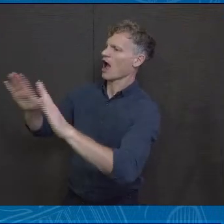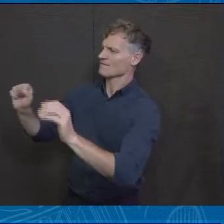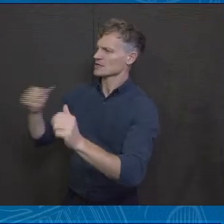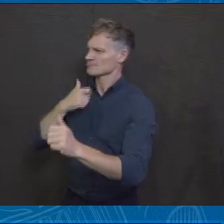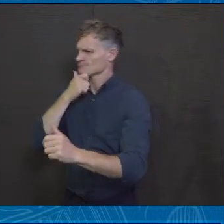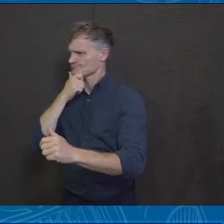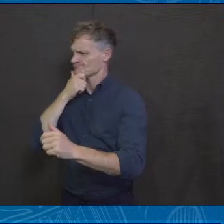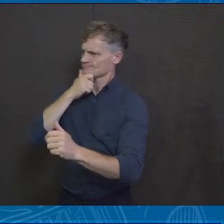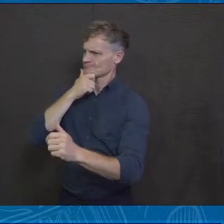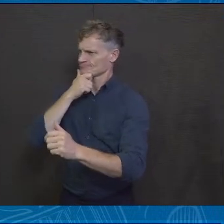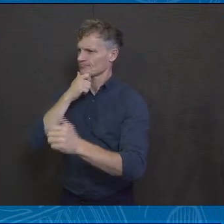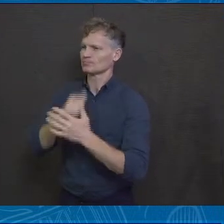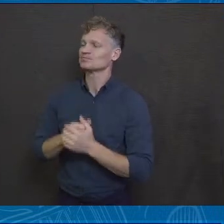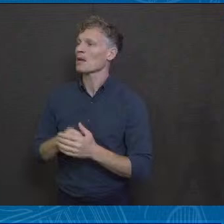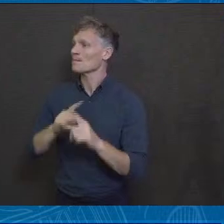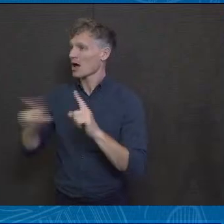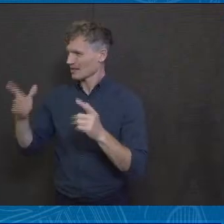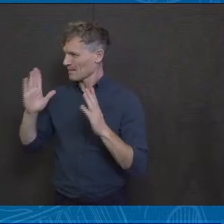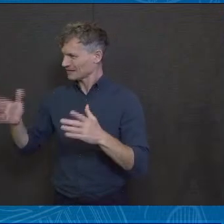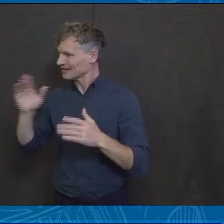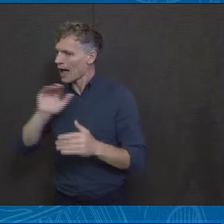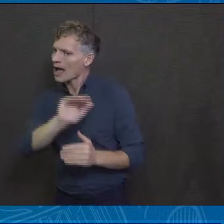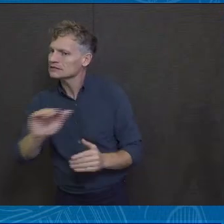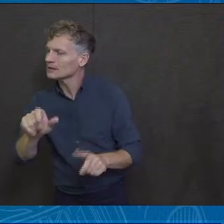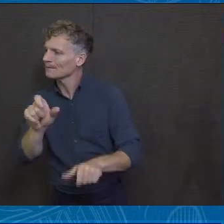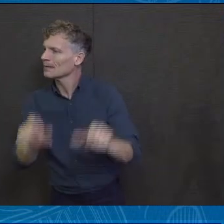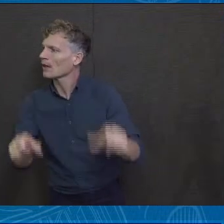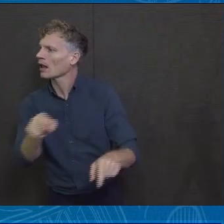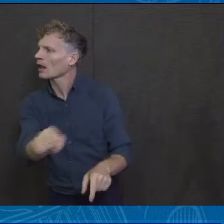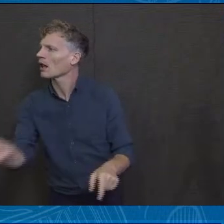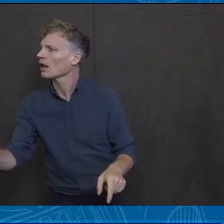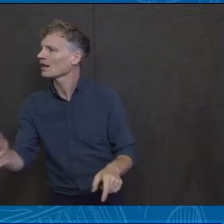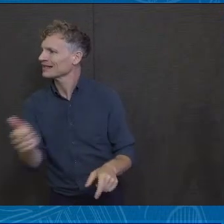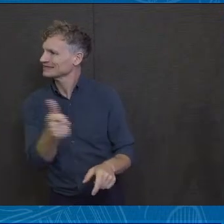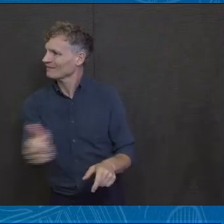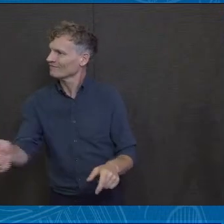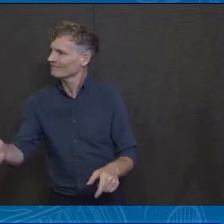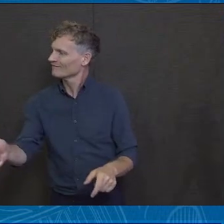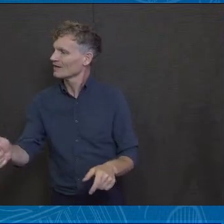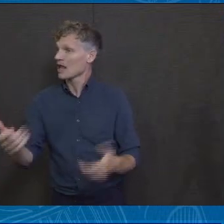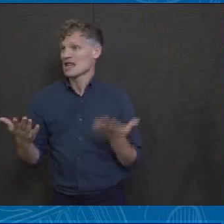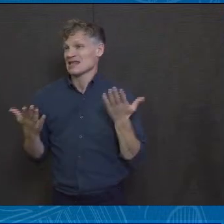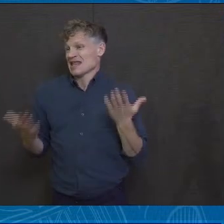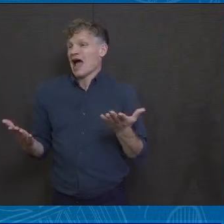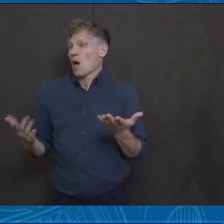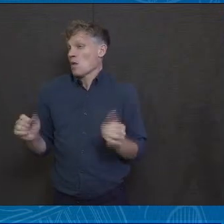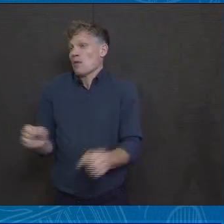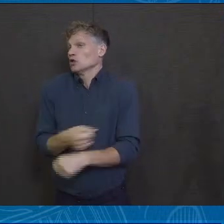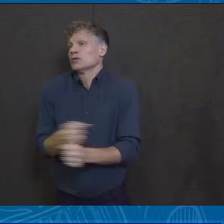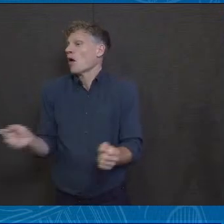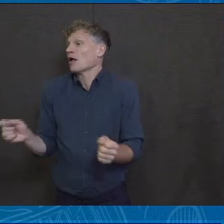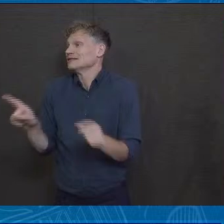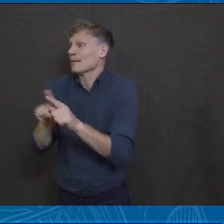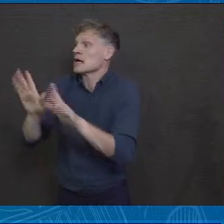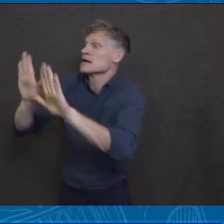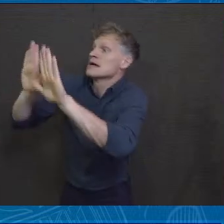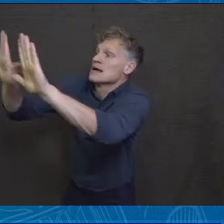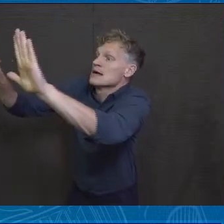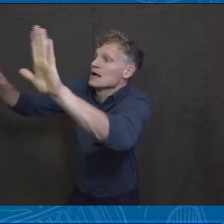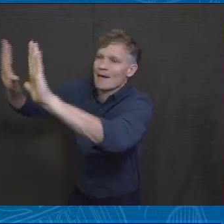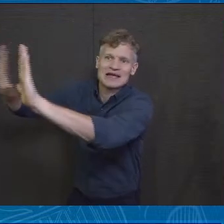communities is a must. We can no longer engineer ourselves out of disaster risk. Social programs